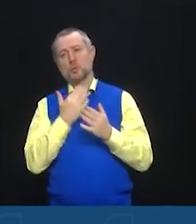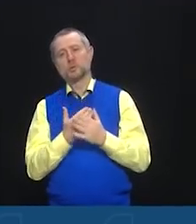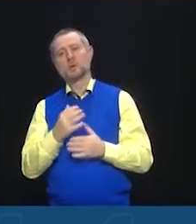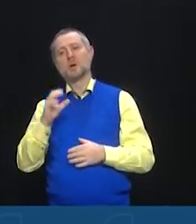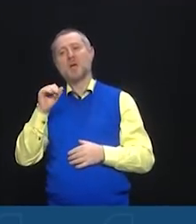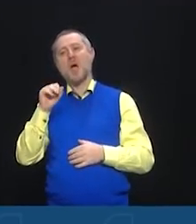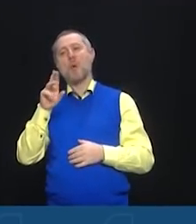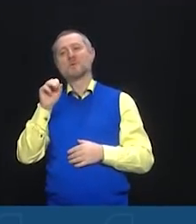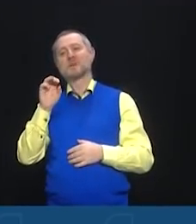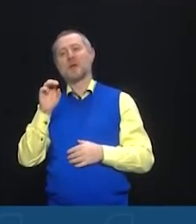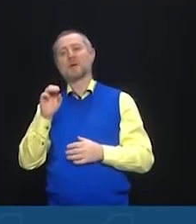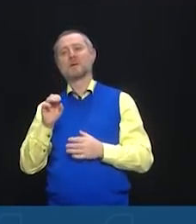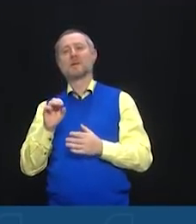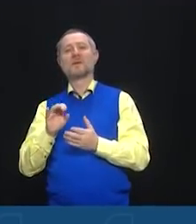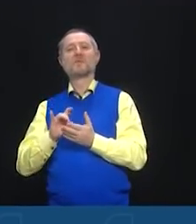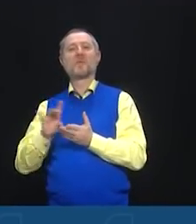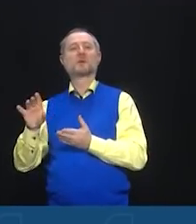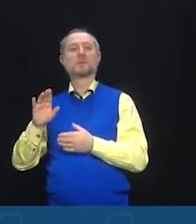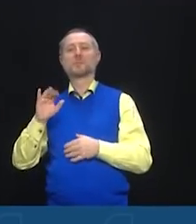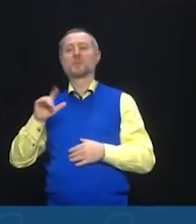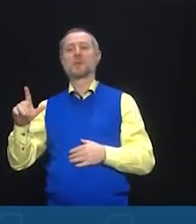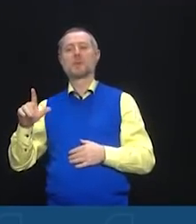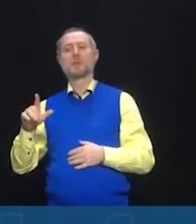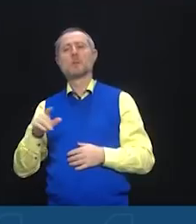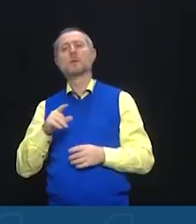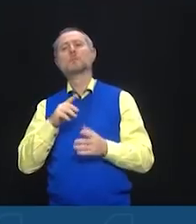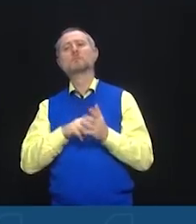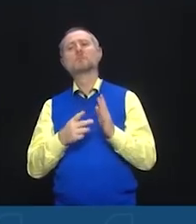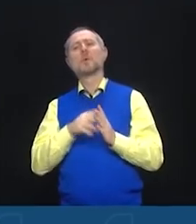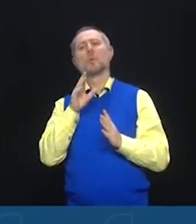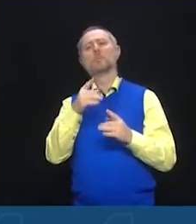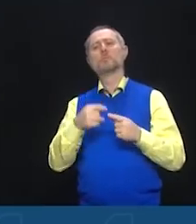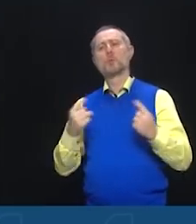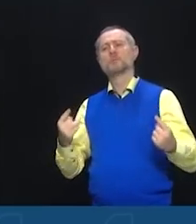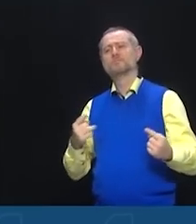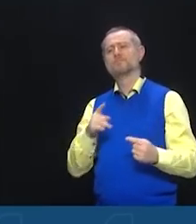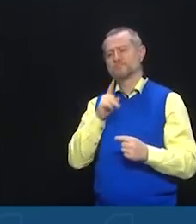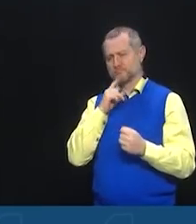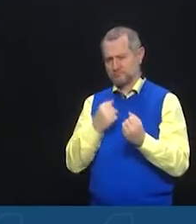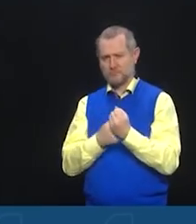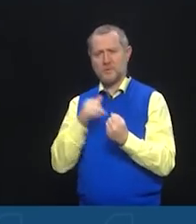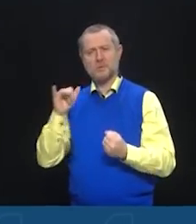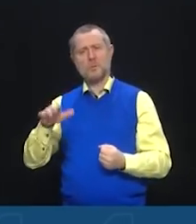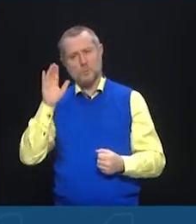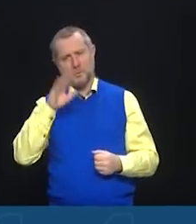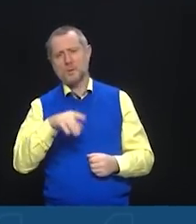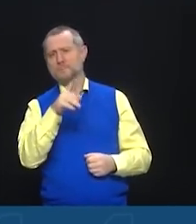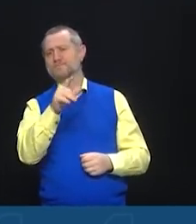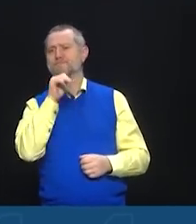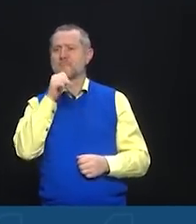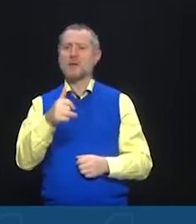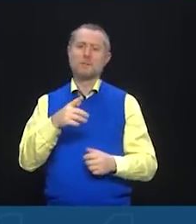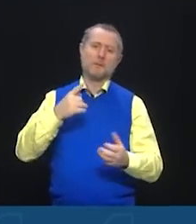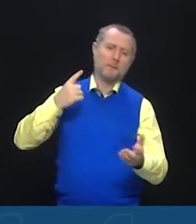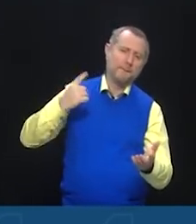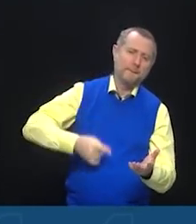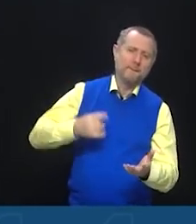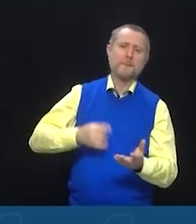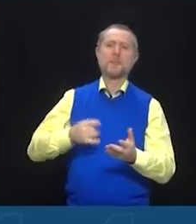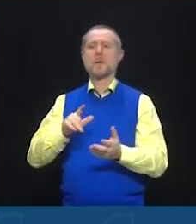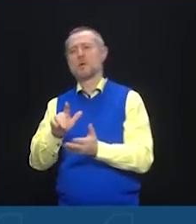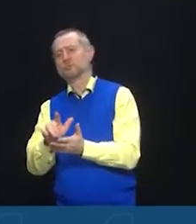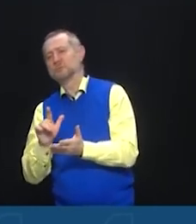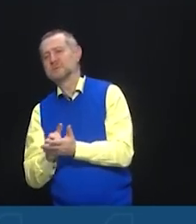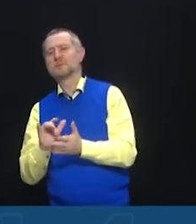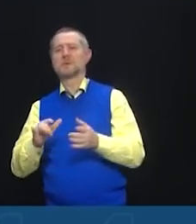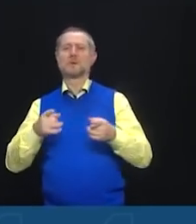primary opponents, Tamani Williams, has repeatedly come out in favor of that. I know you don't negotiate legislation at press conferences, but do